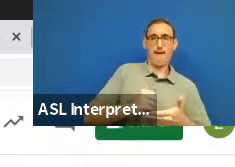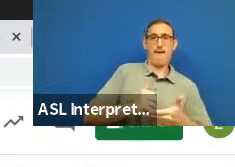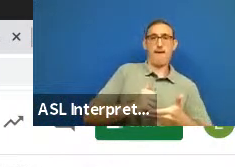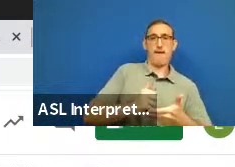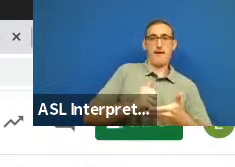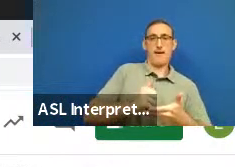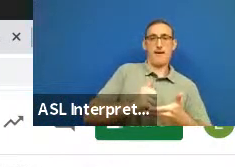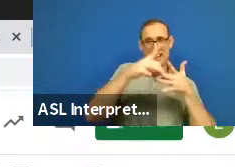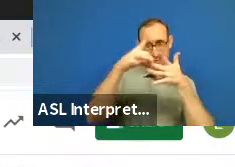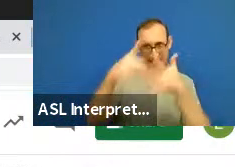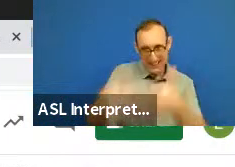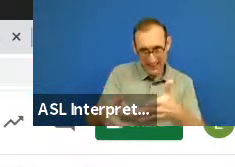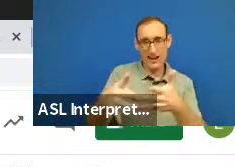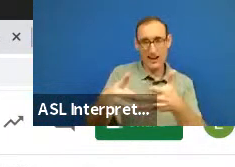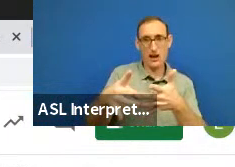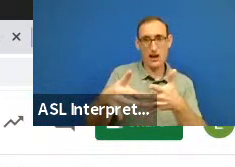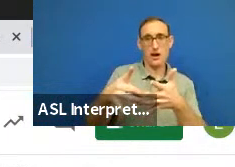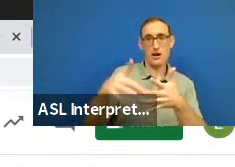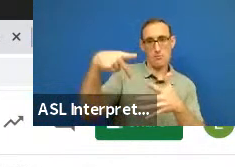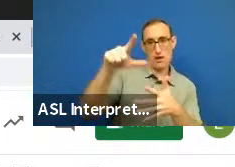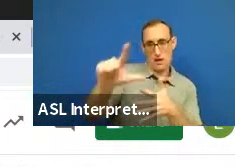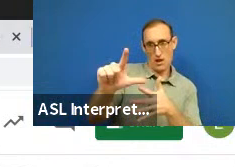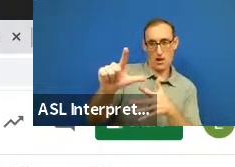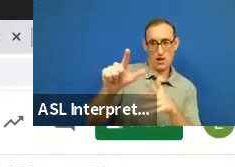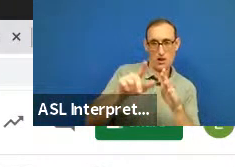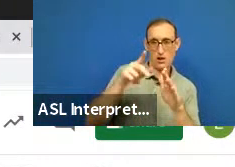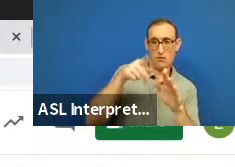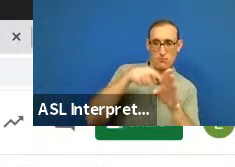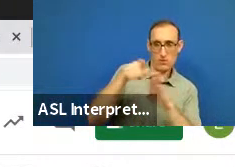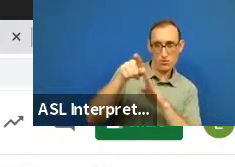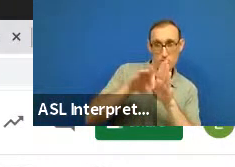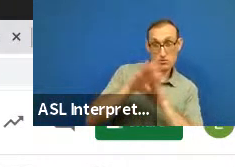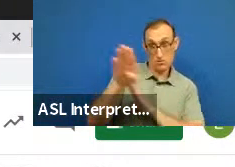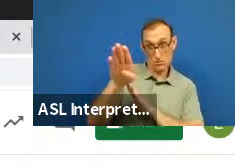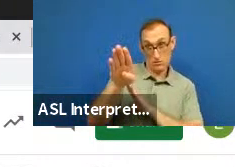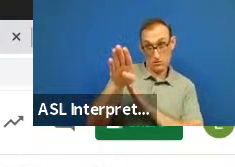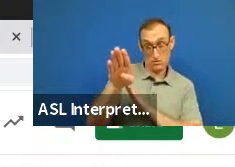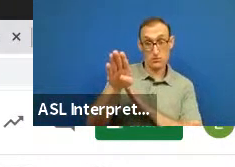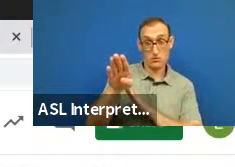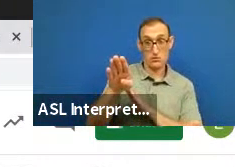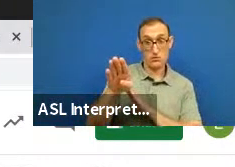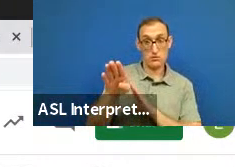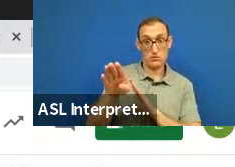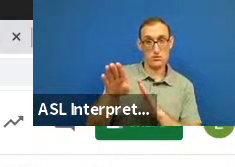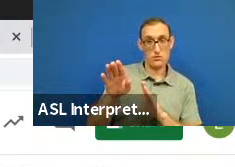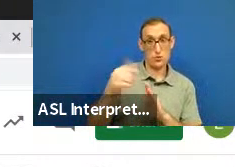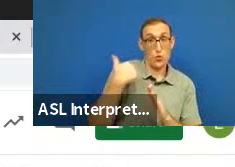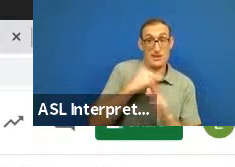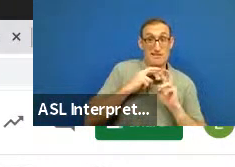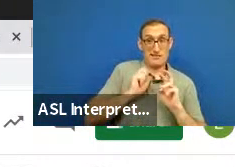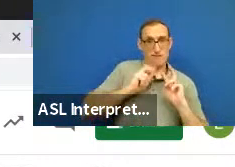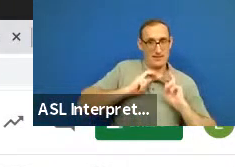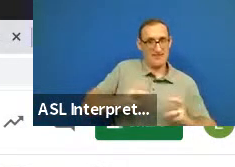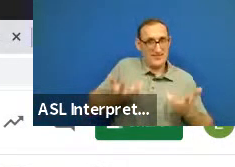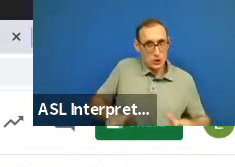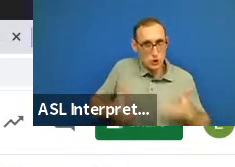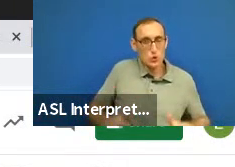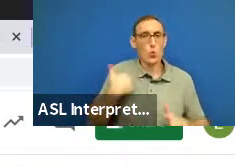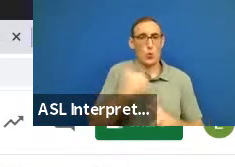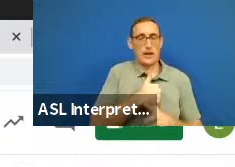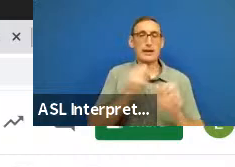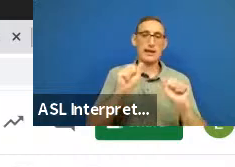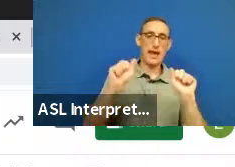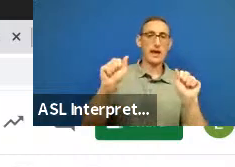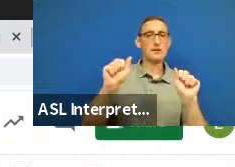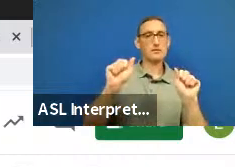are. So I do think we can go ahead and put a tentative list of topics in place. How many